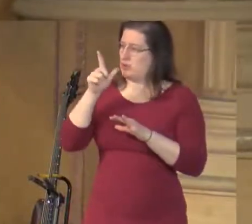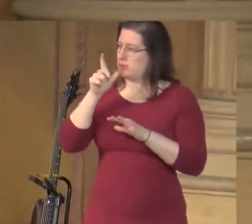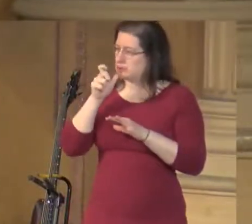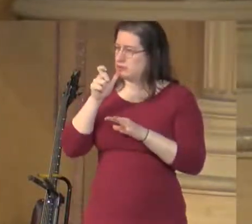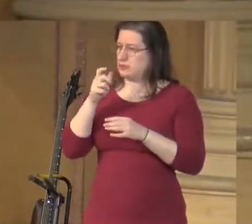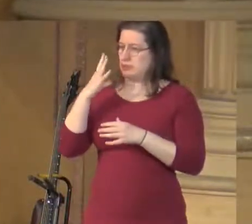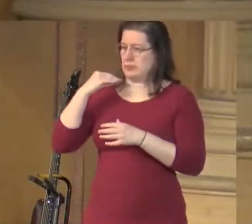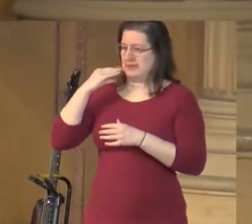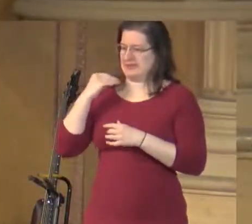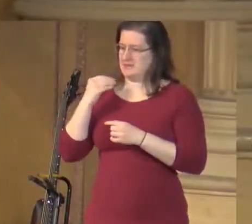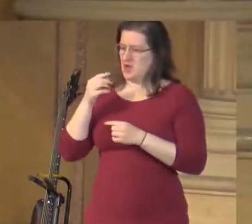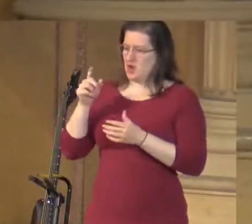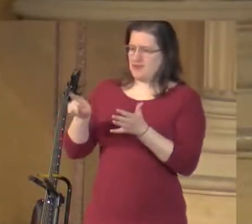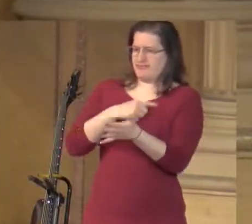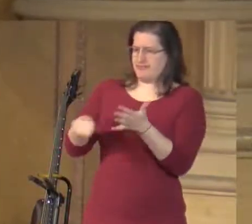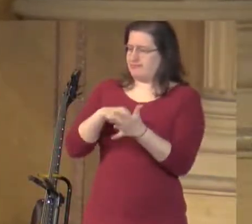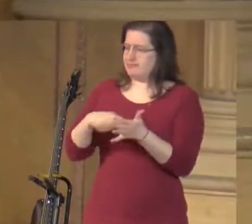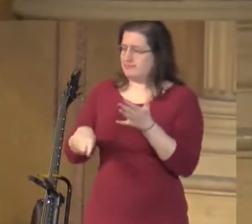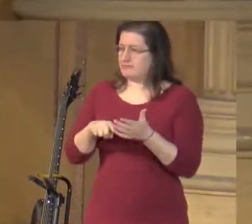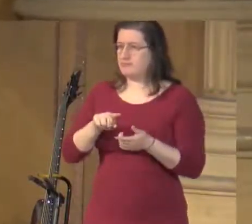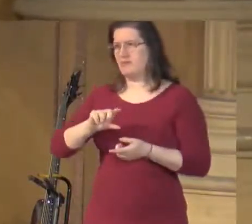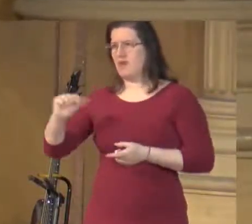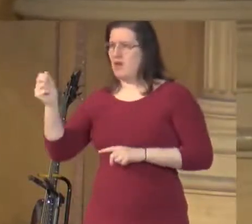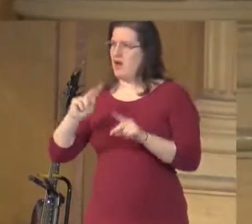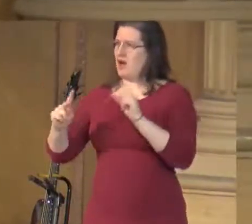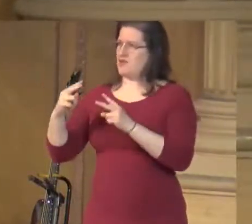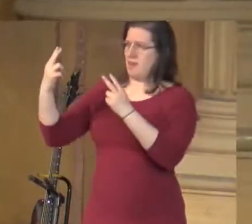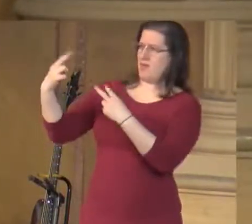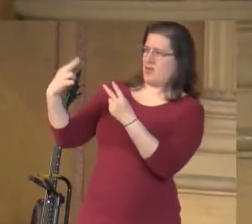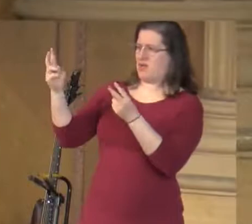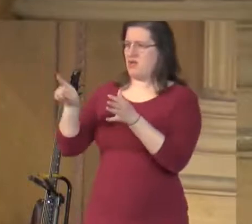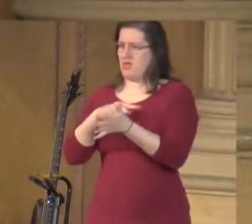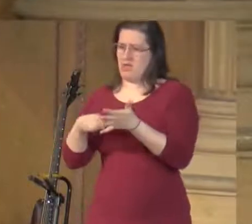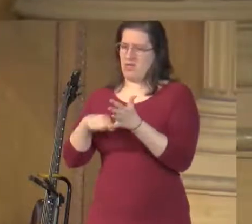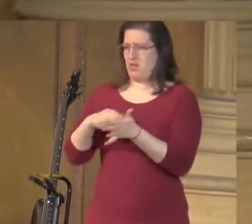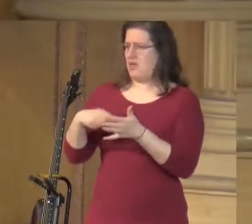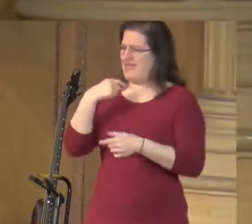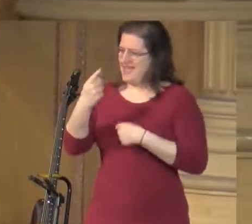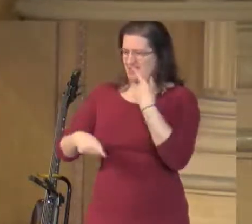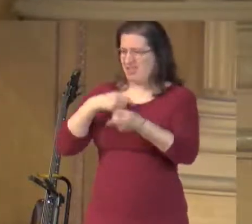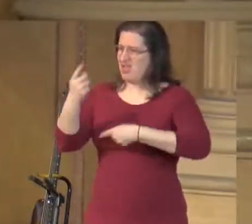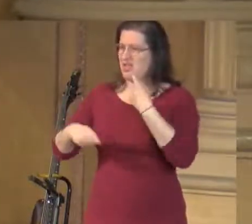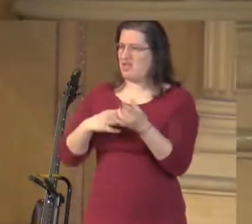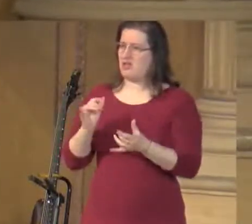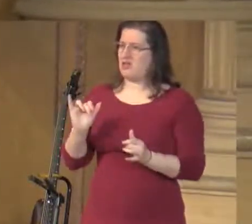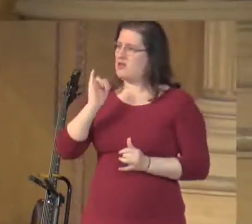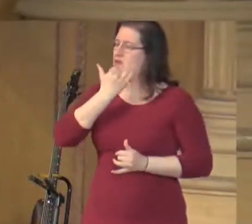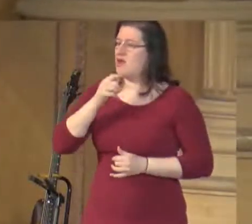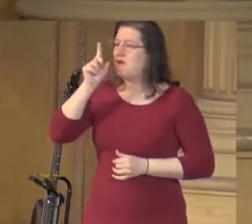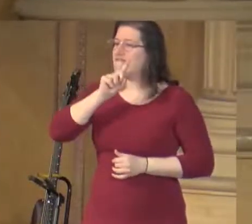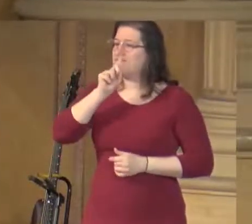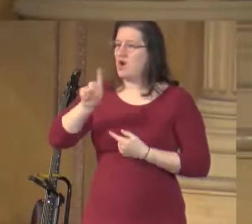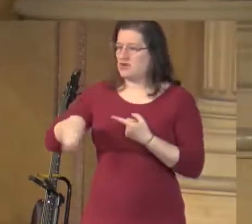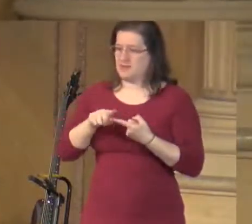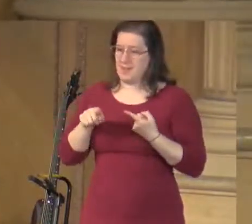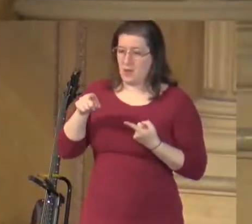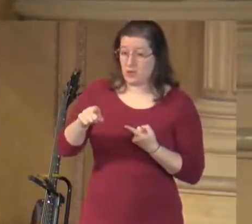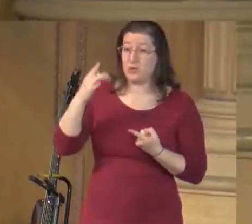Blessed are you when others revile you and persecute you and utter all kinds of evil against you falsely on my account.